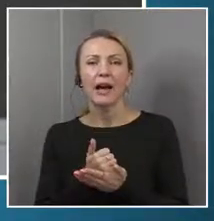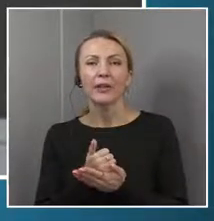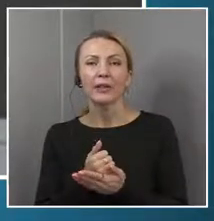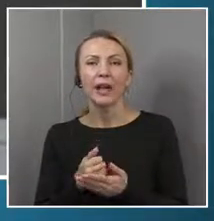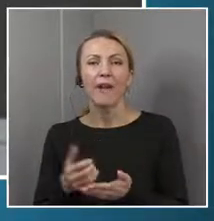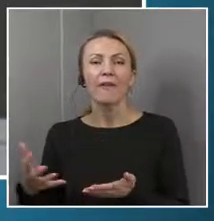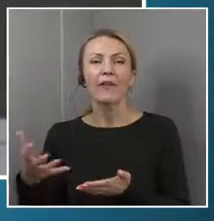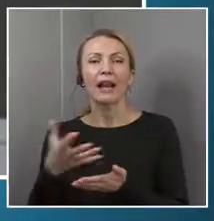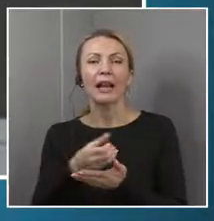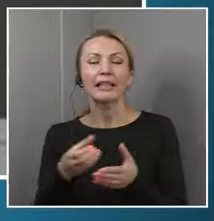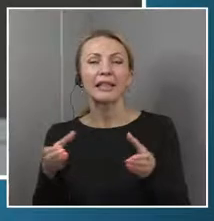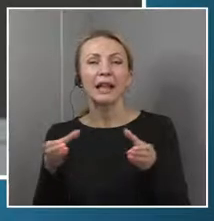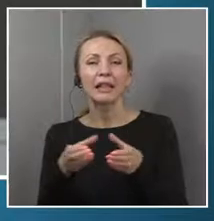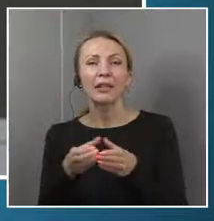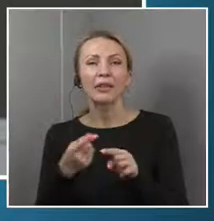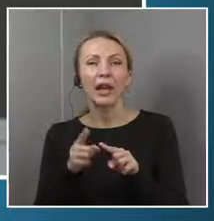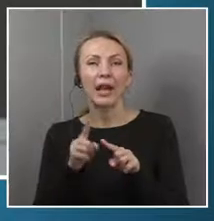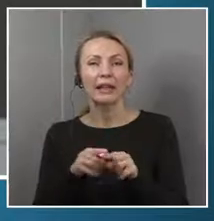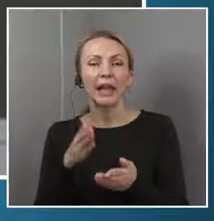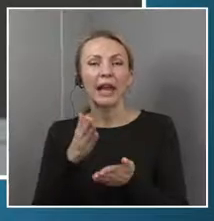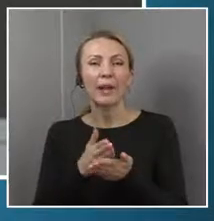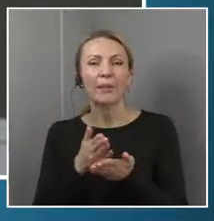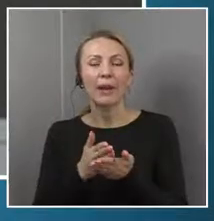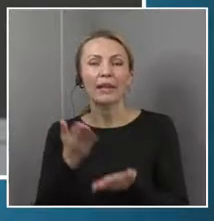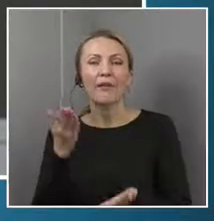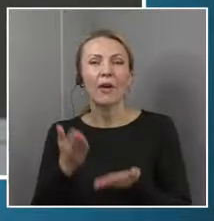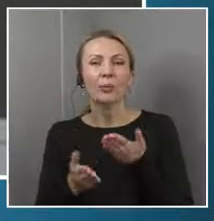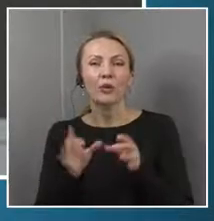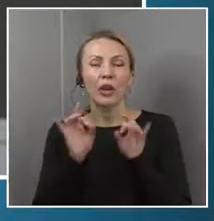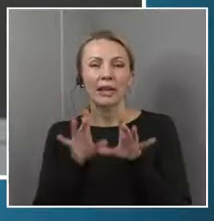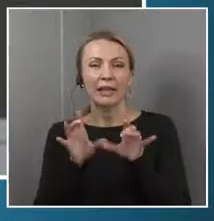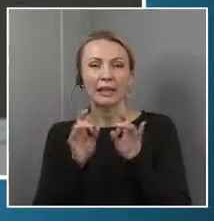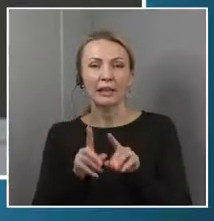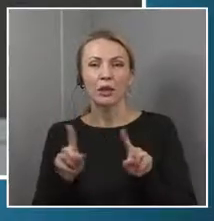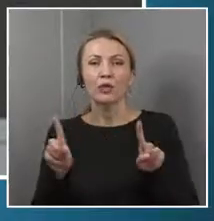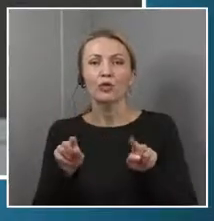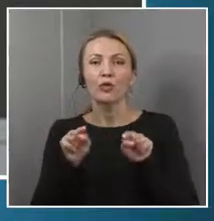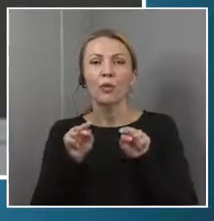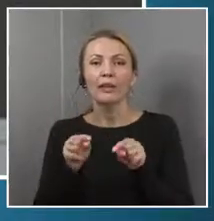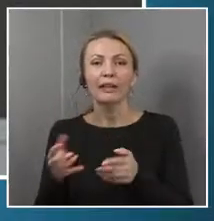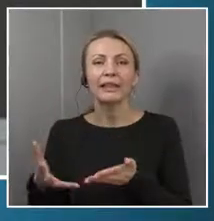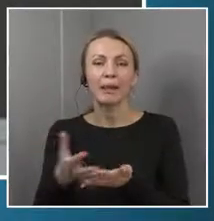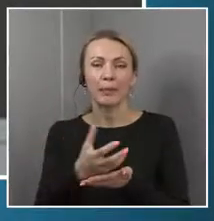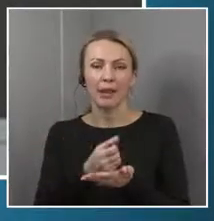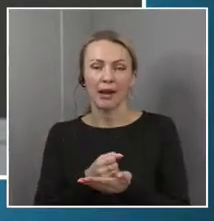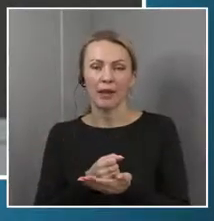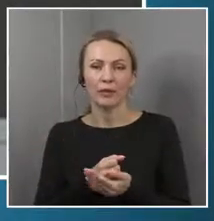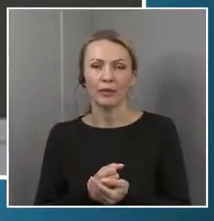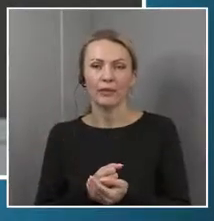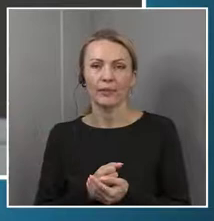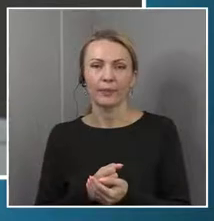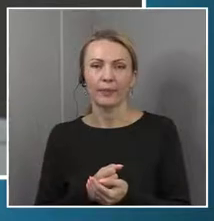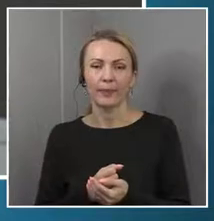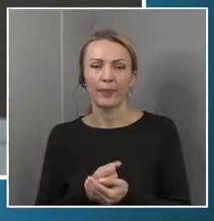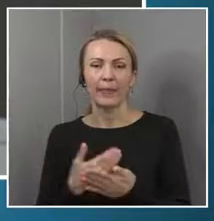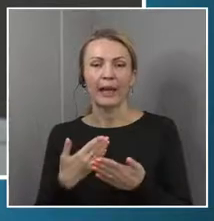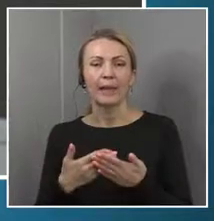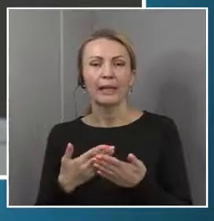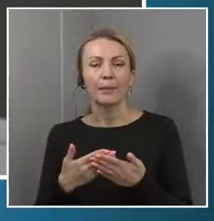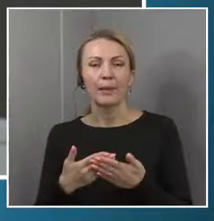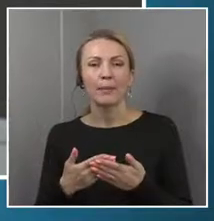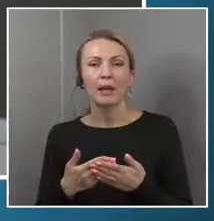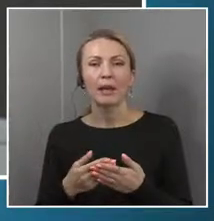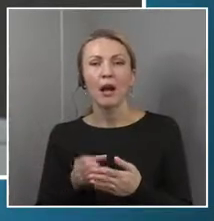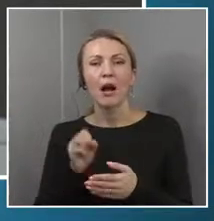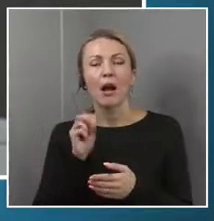In the 1960s, matchboxes showed the technical advancement and scientific advancements. So